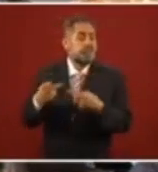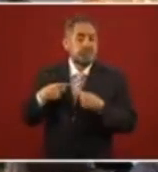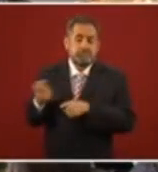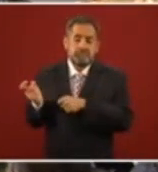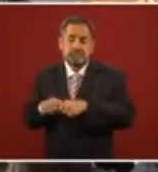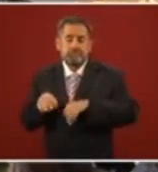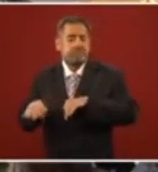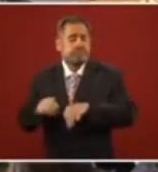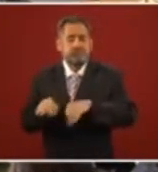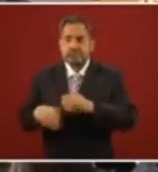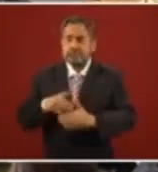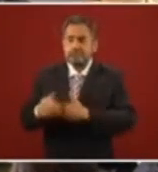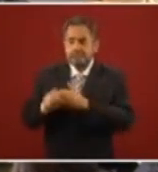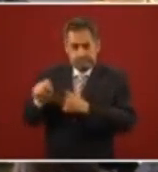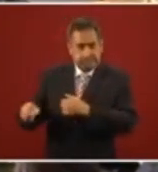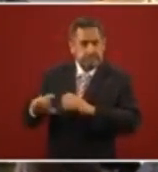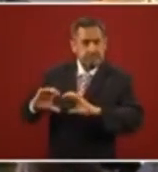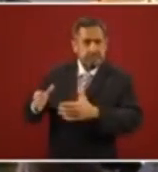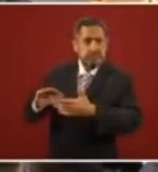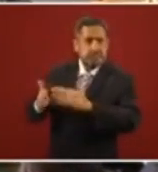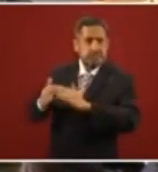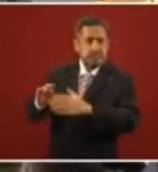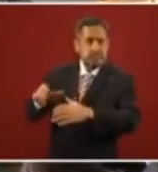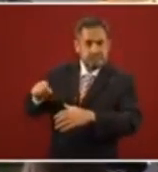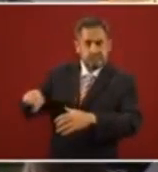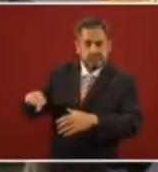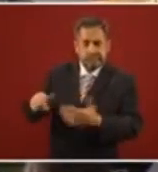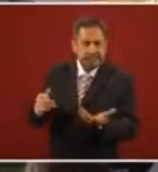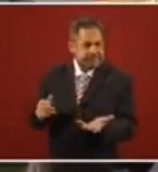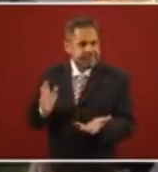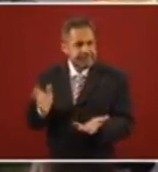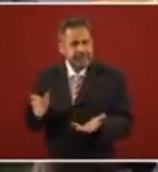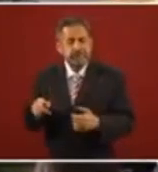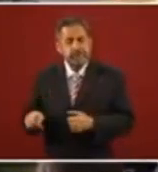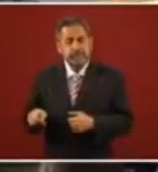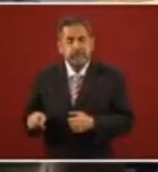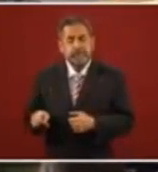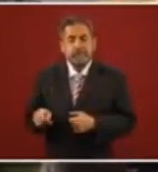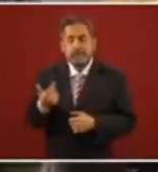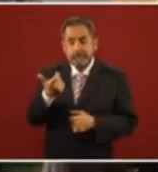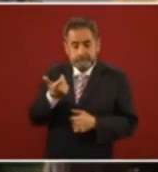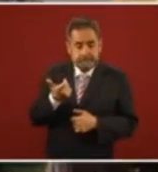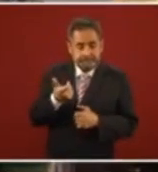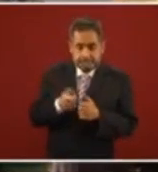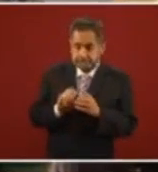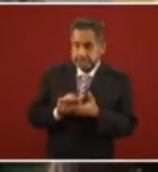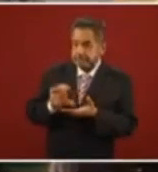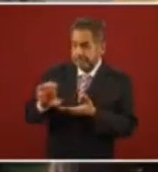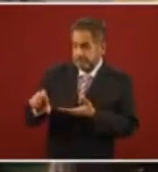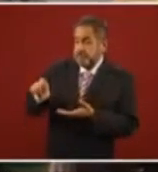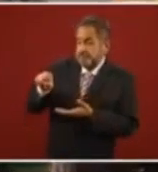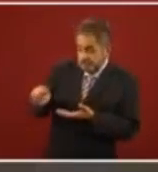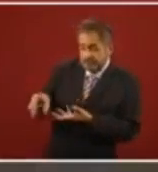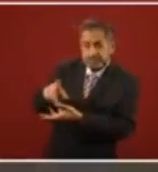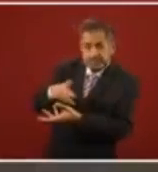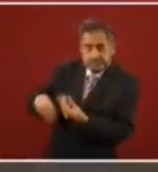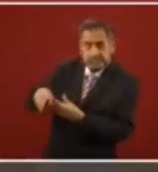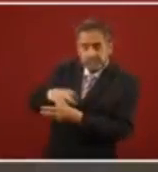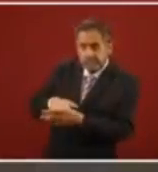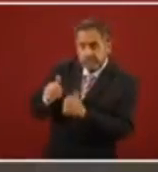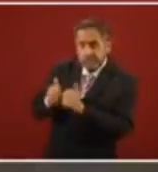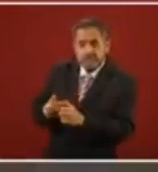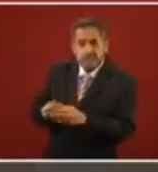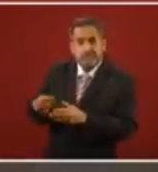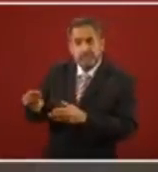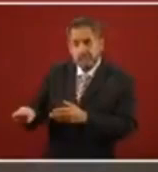en las comunidades queda el dinero en las comunidades en los